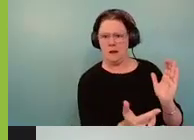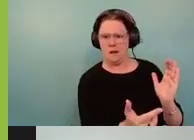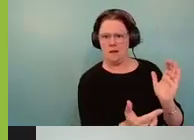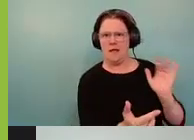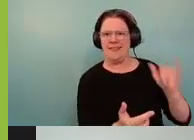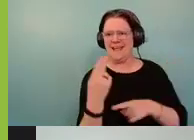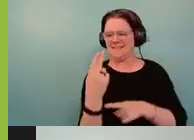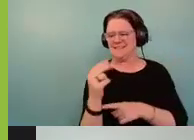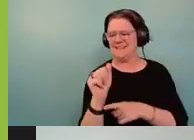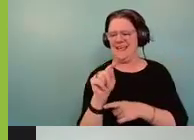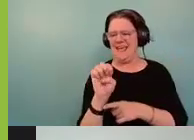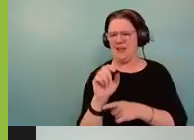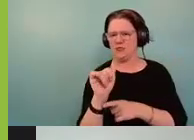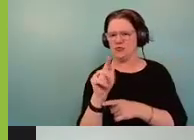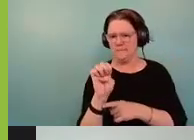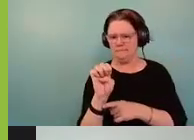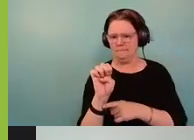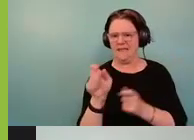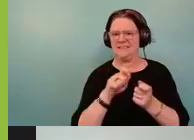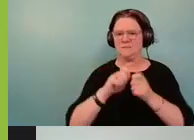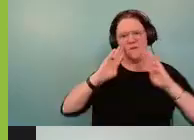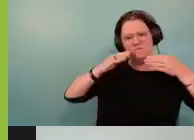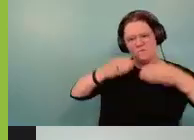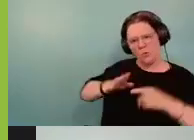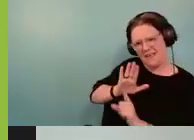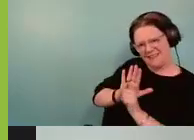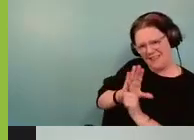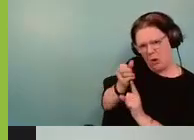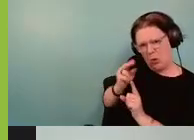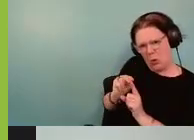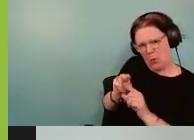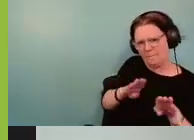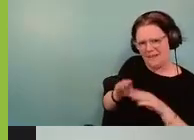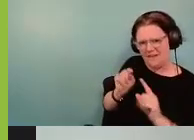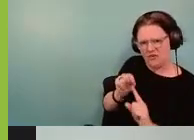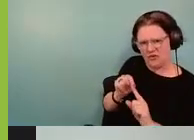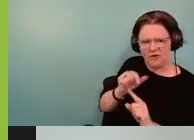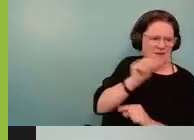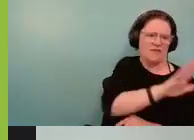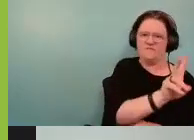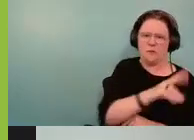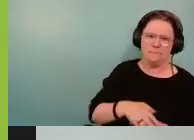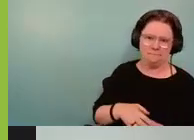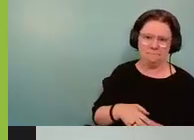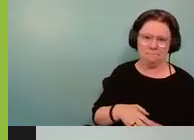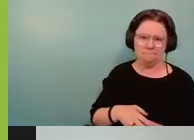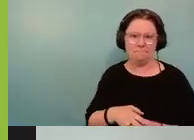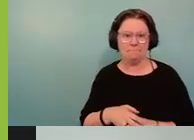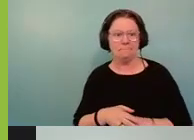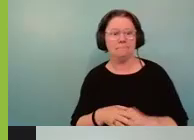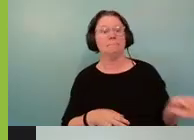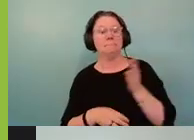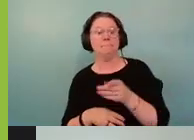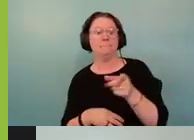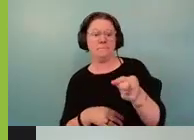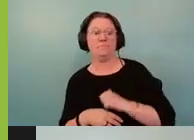the onus is on the behavior of the person who did the crime as opposed to the victim. And then less